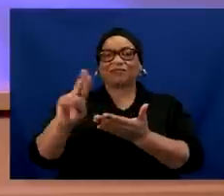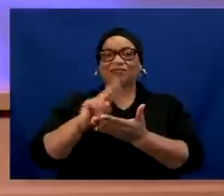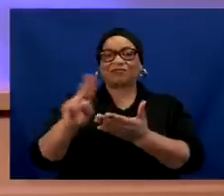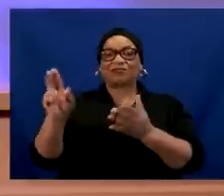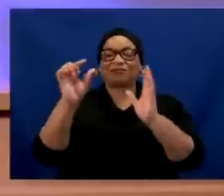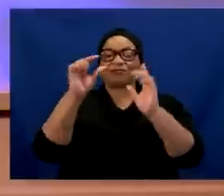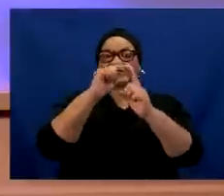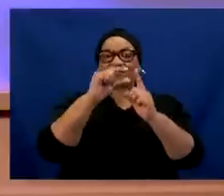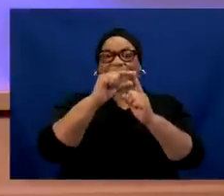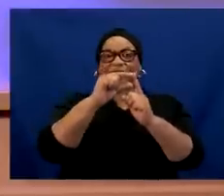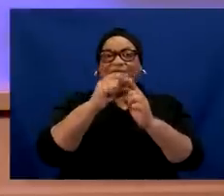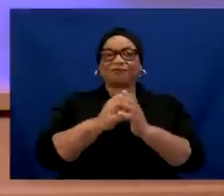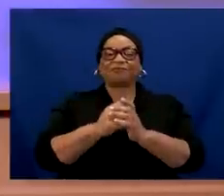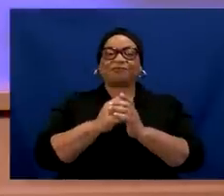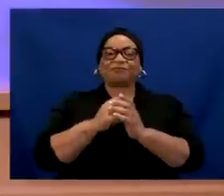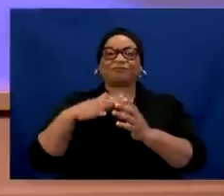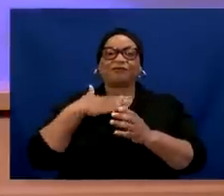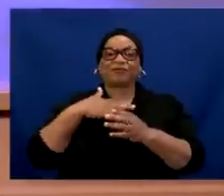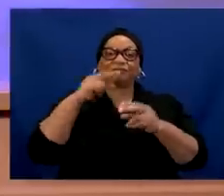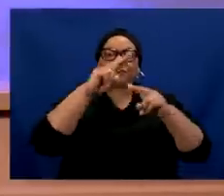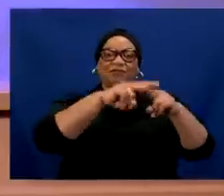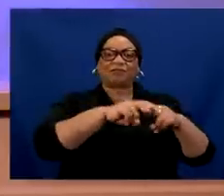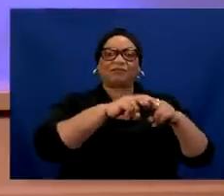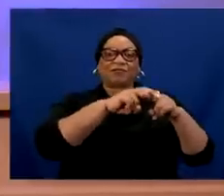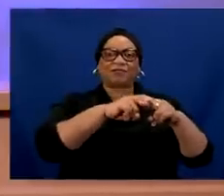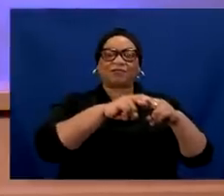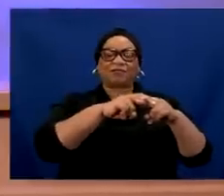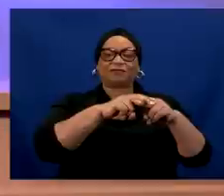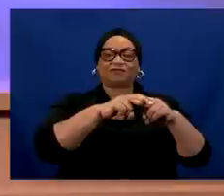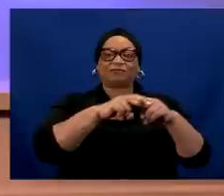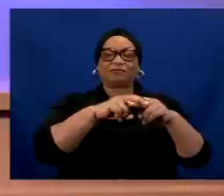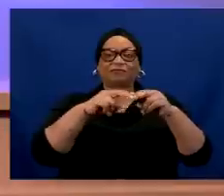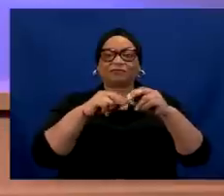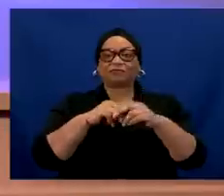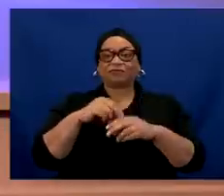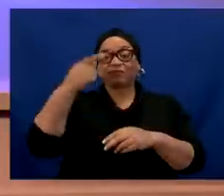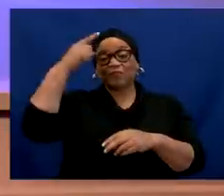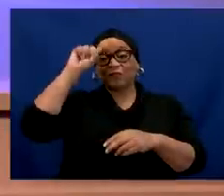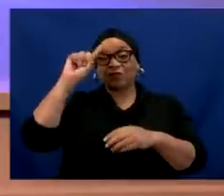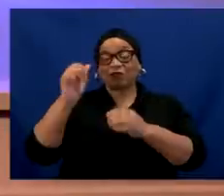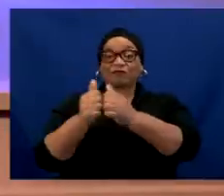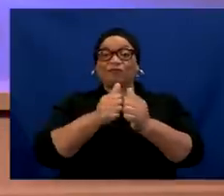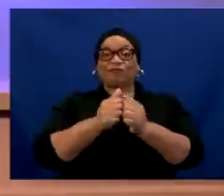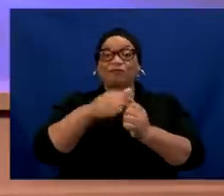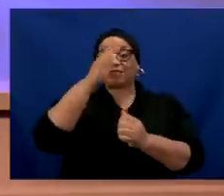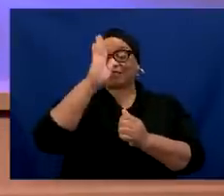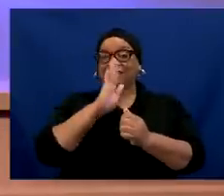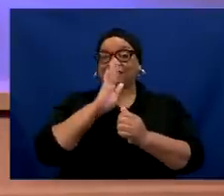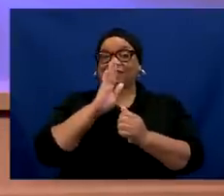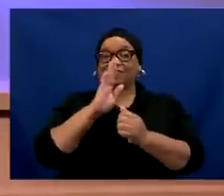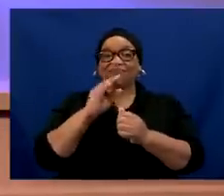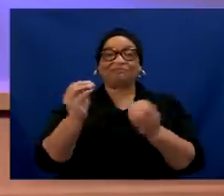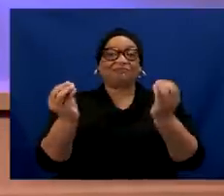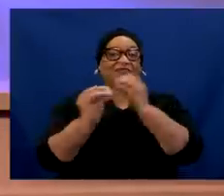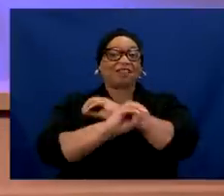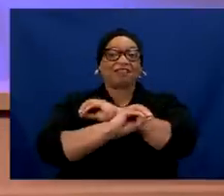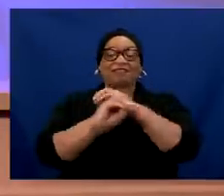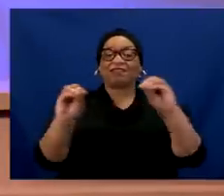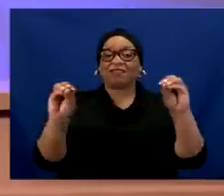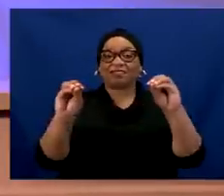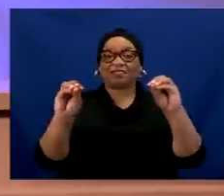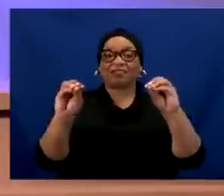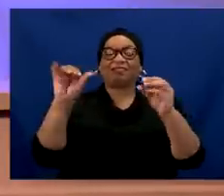may be seated in the presence of the Lord, for with God, nothing shall